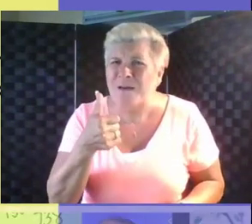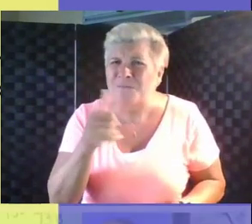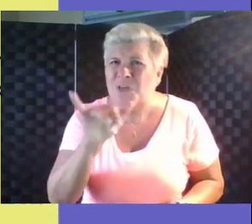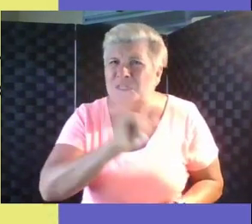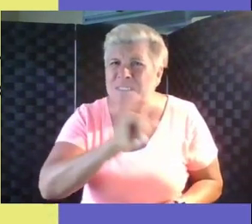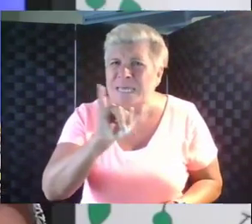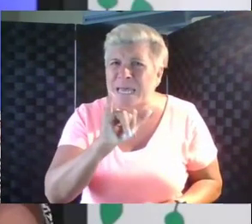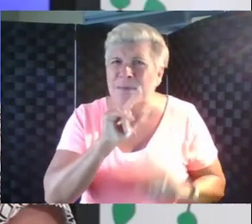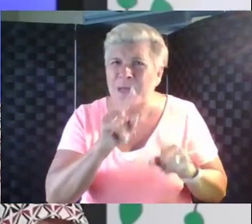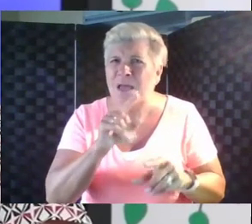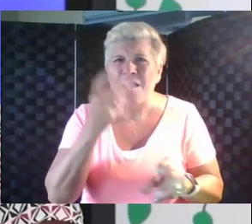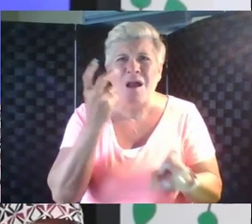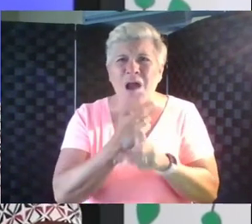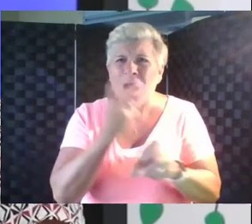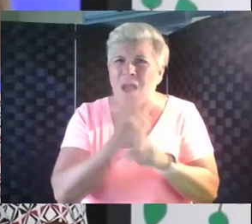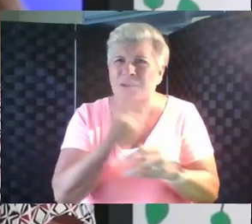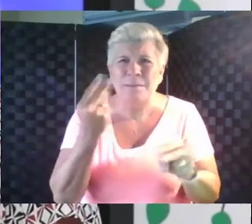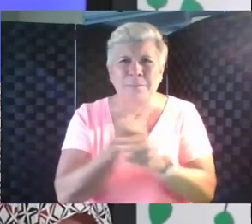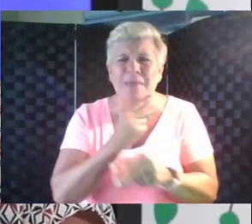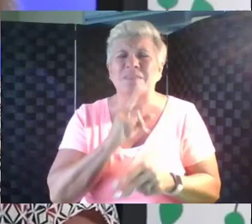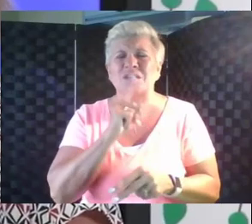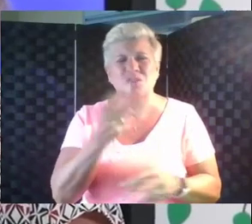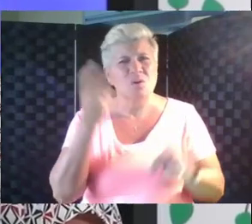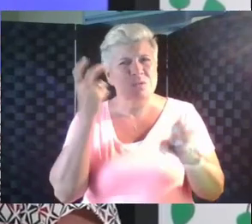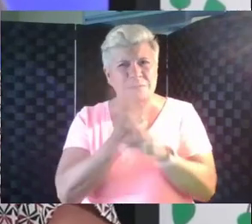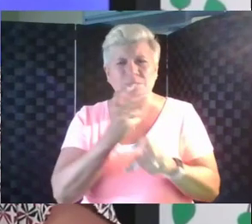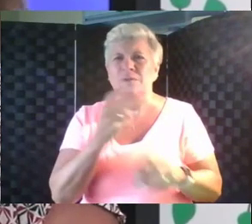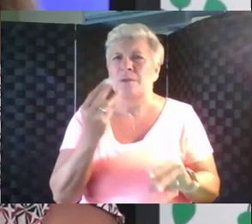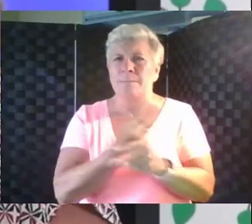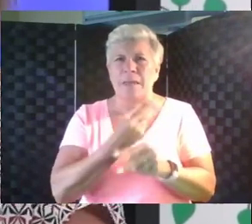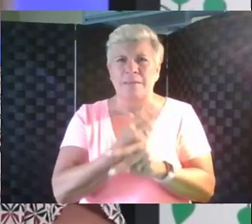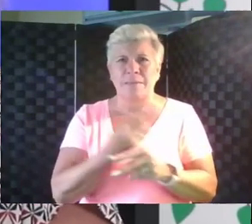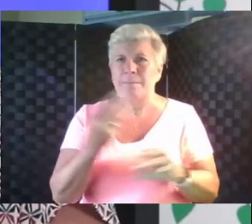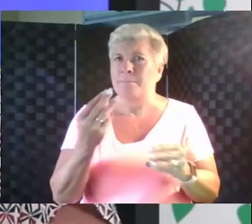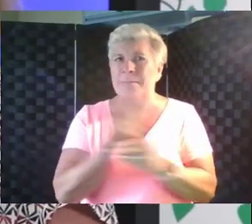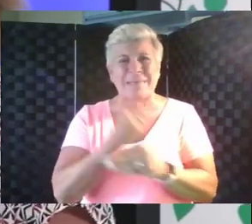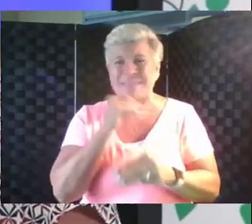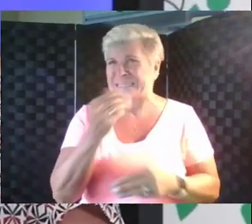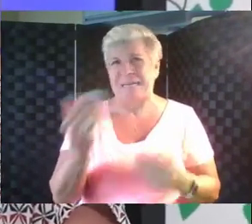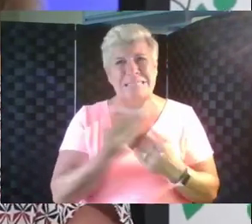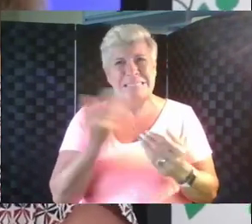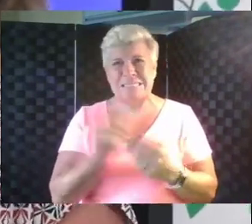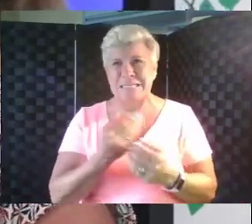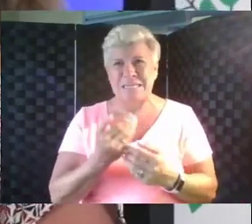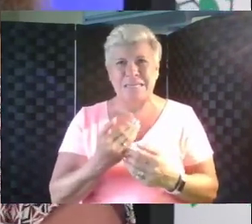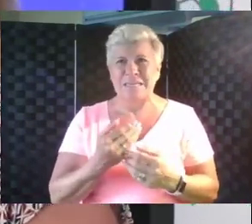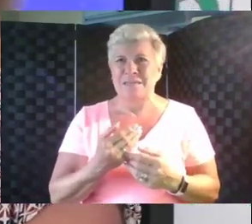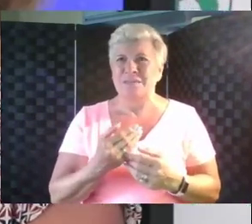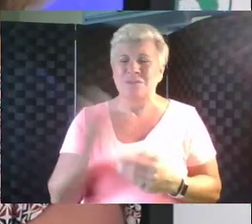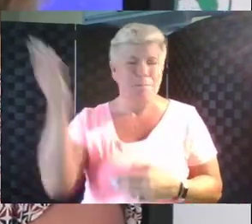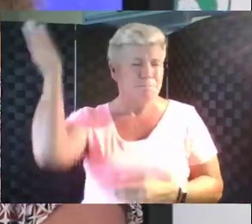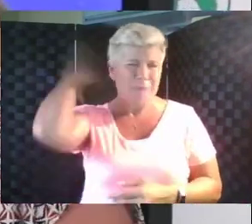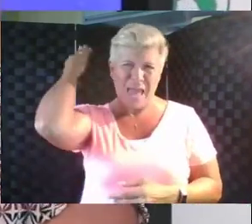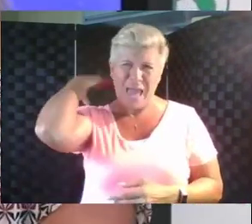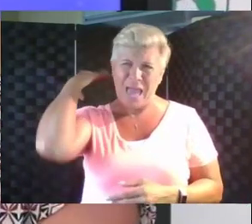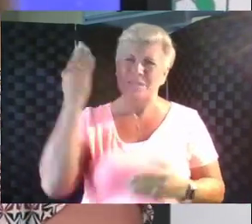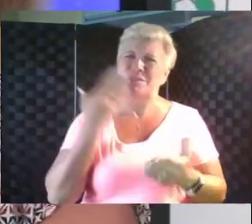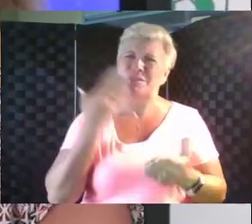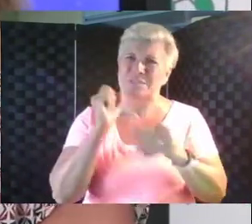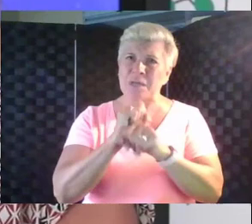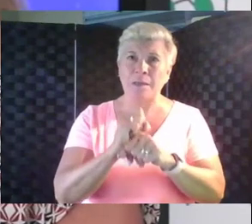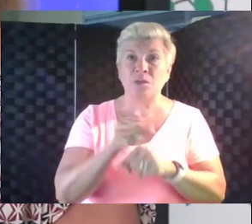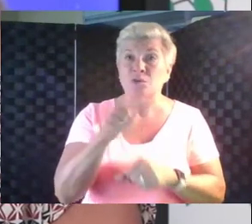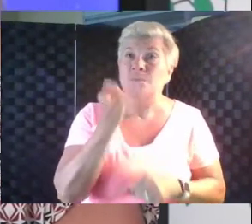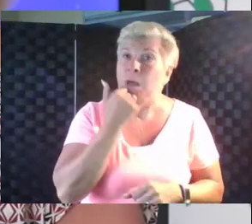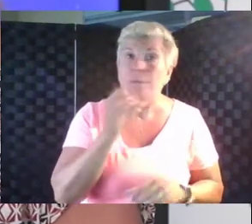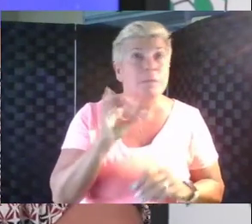this is the hardest math. It is so difficult. Math is not easy, so give yourself a nice big pat on the back. If you miss